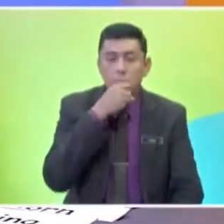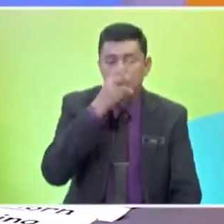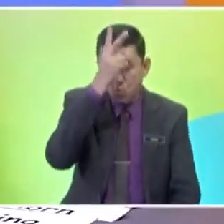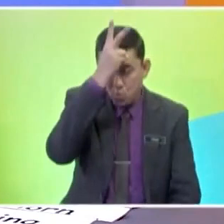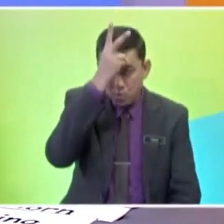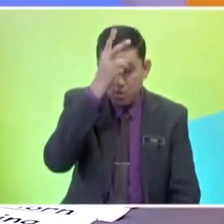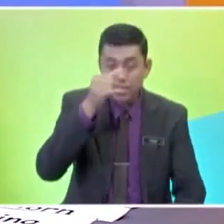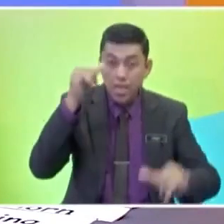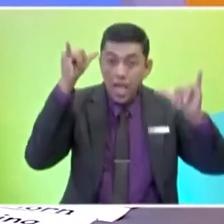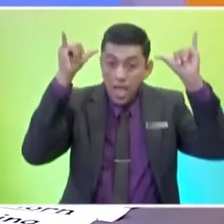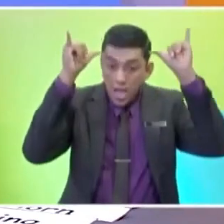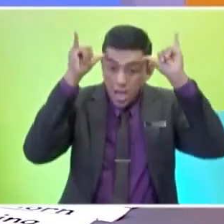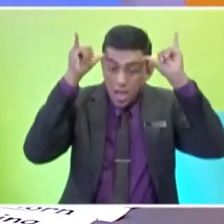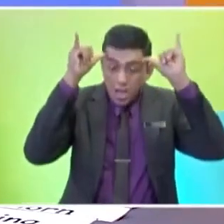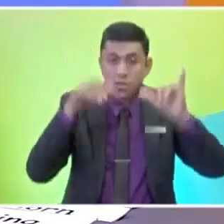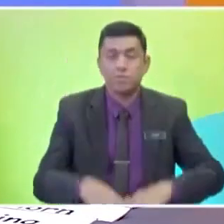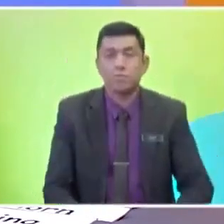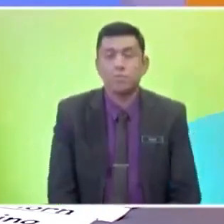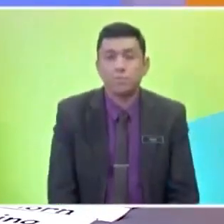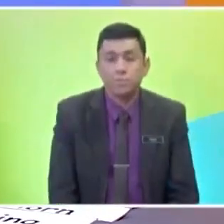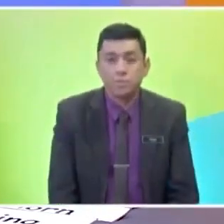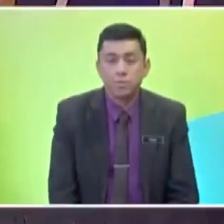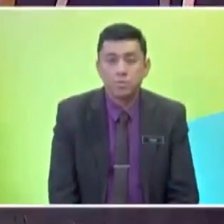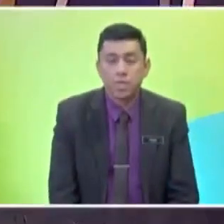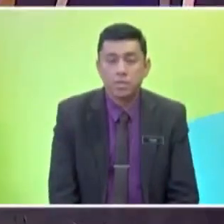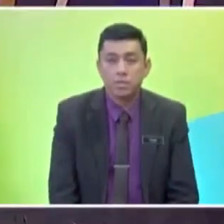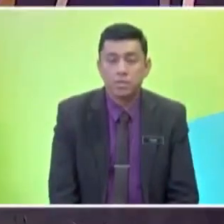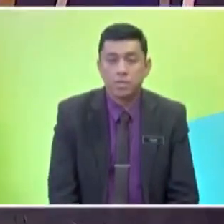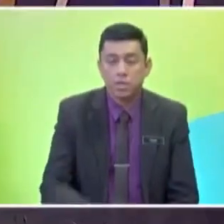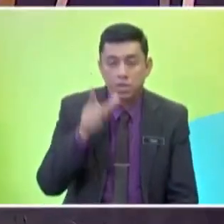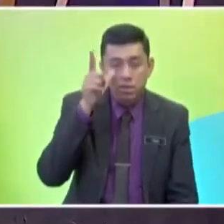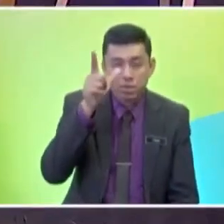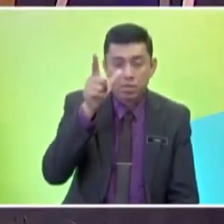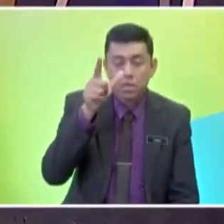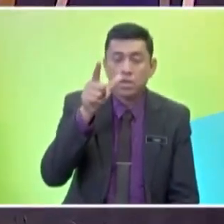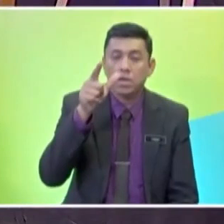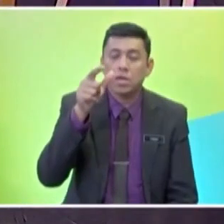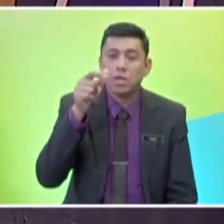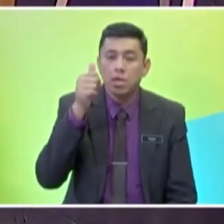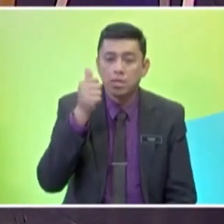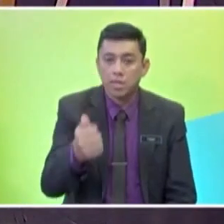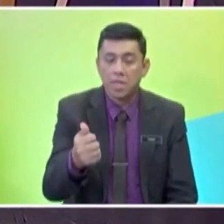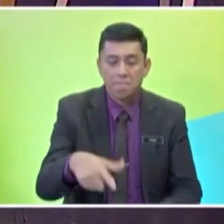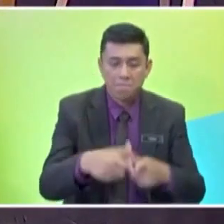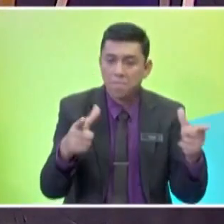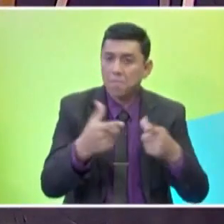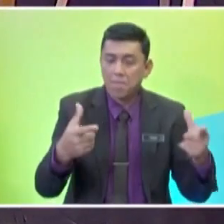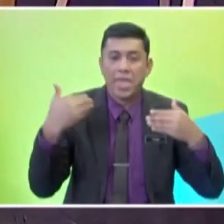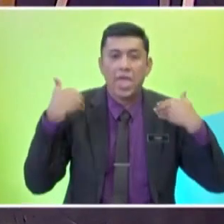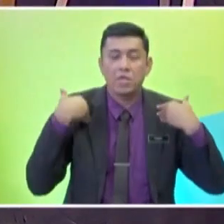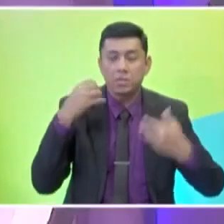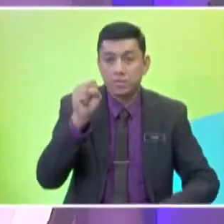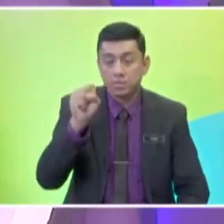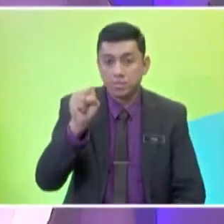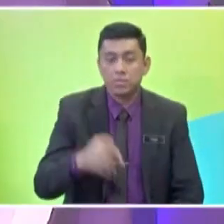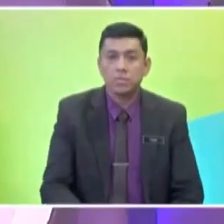A cow. Very good. Yes. A cow. Okay, let's look at another animal. Okay, parts of